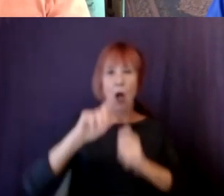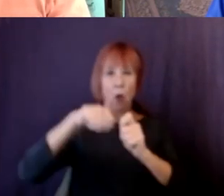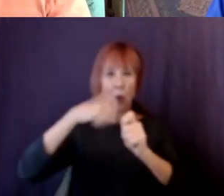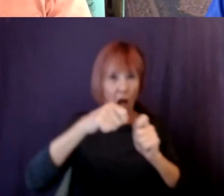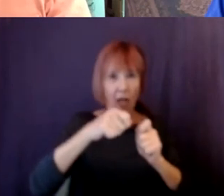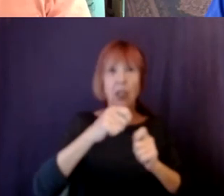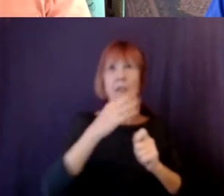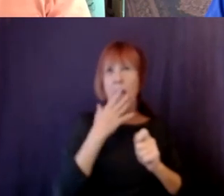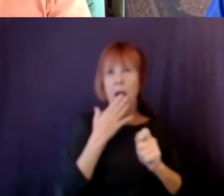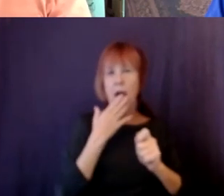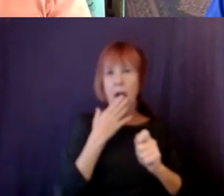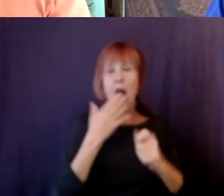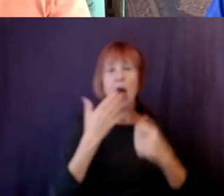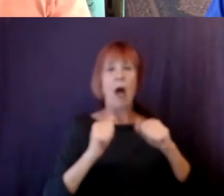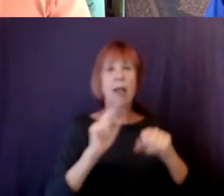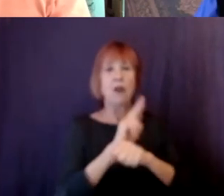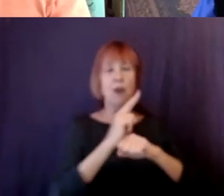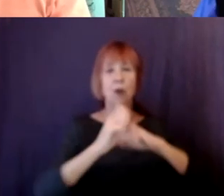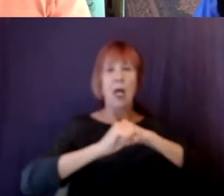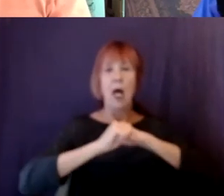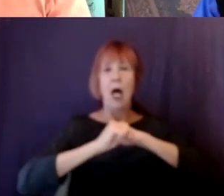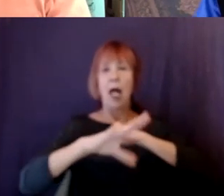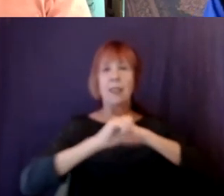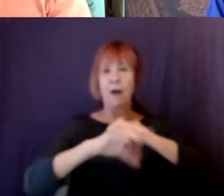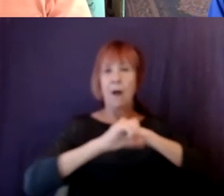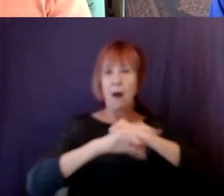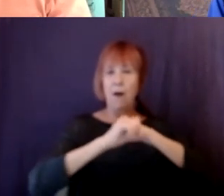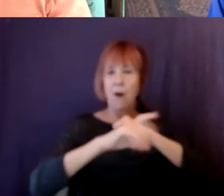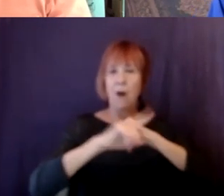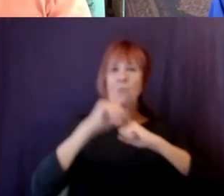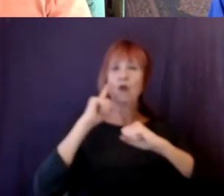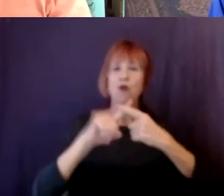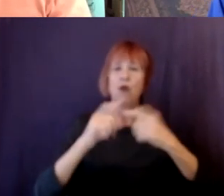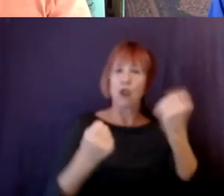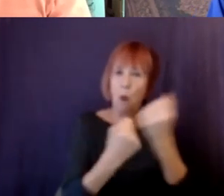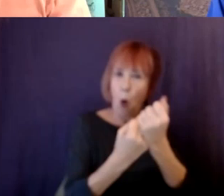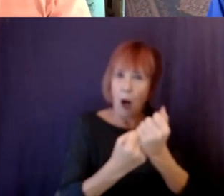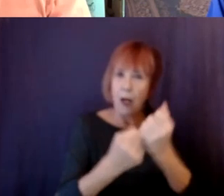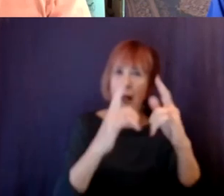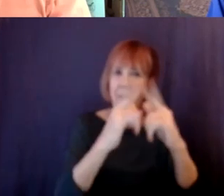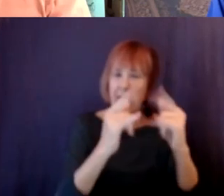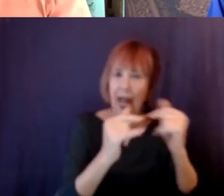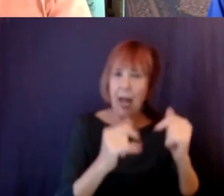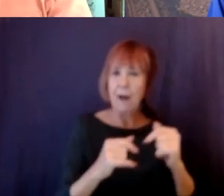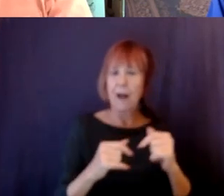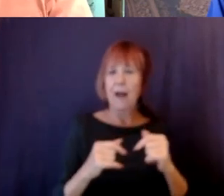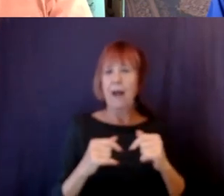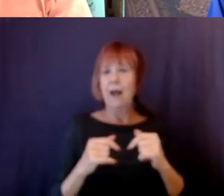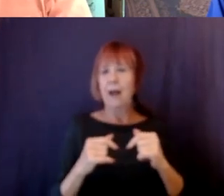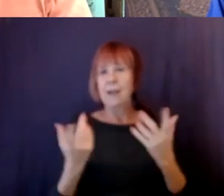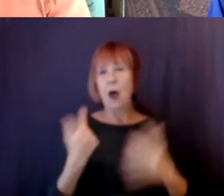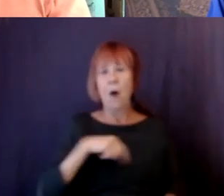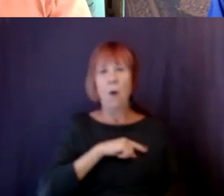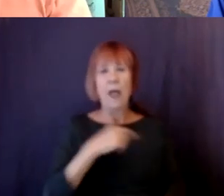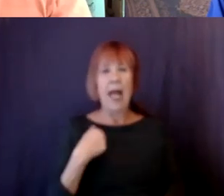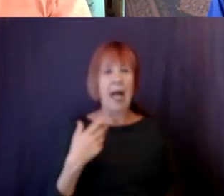for supporting the camp. So, I mean, my God, you know, we have probably close